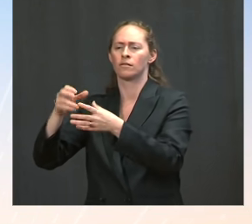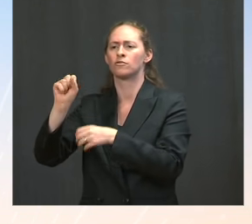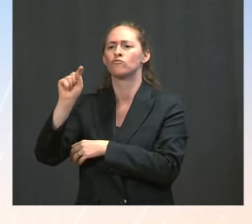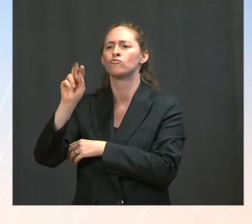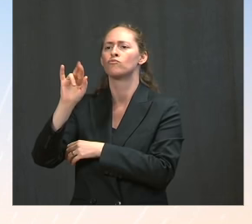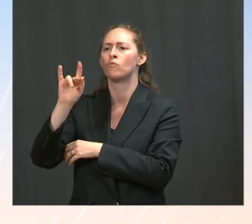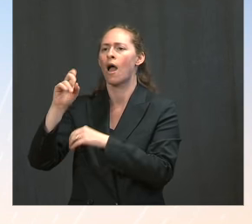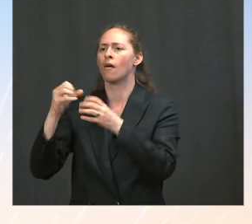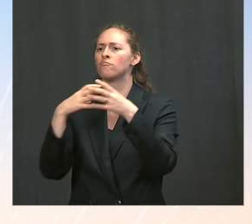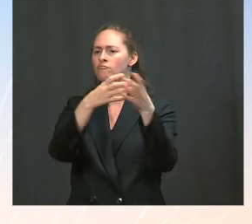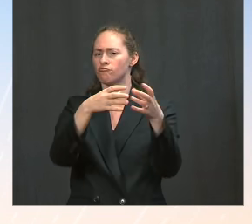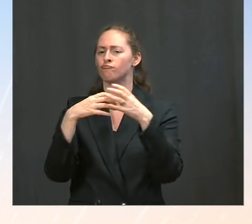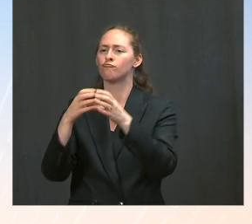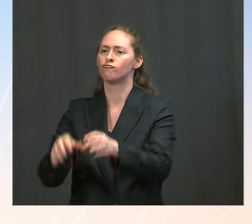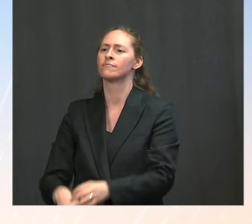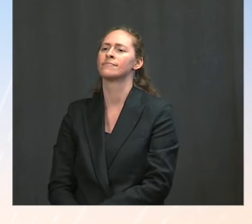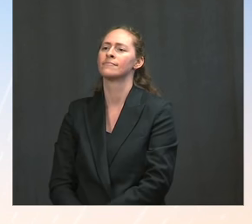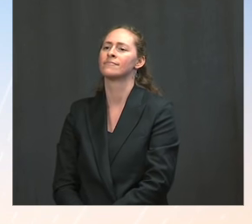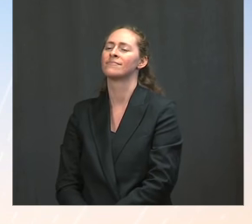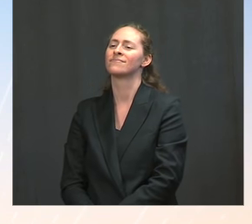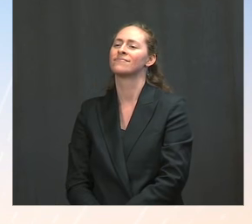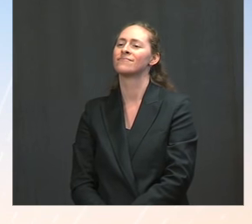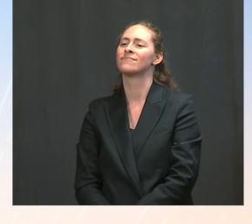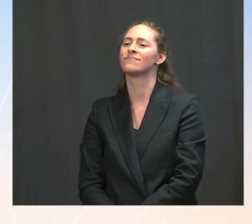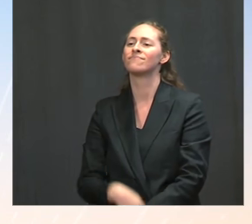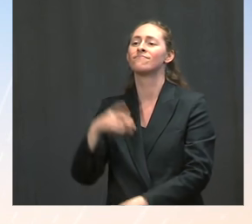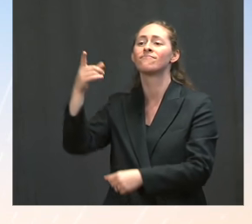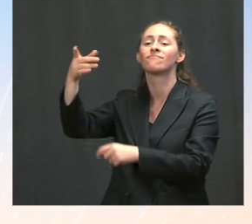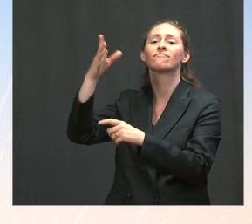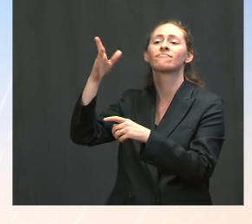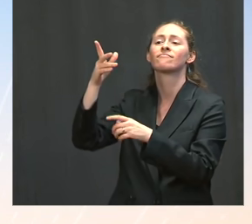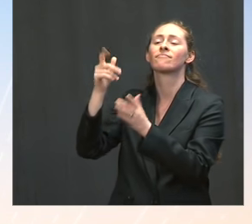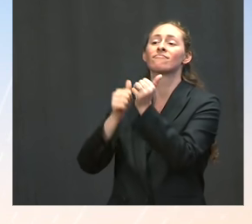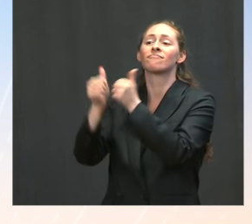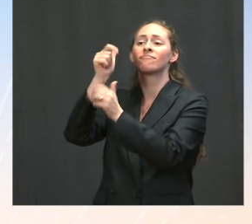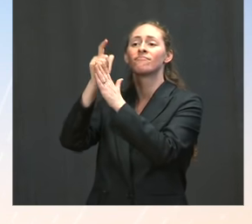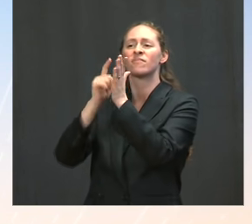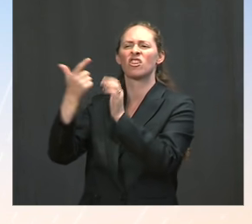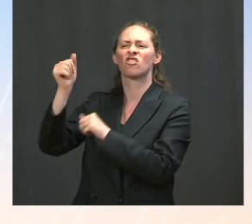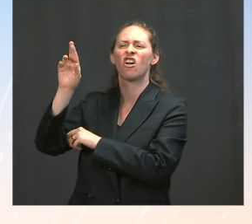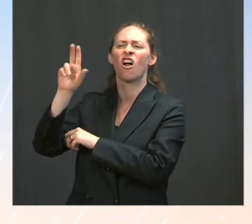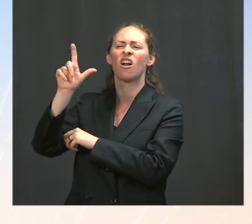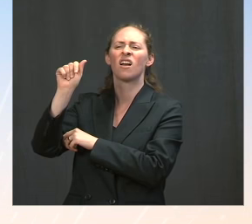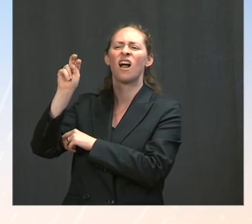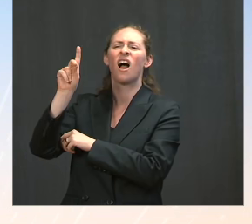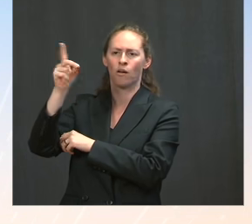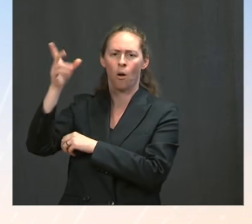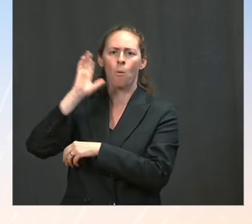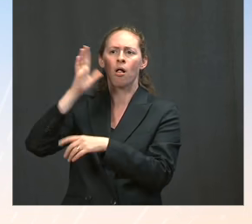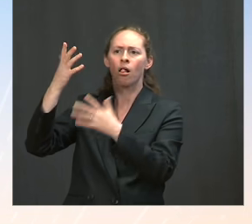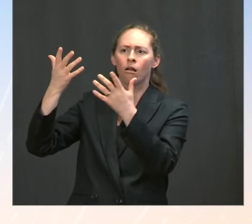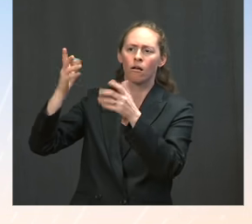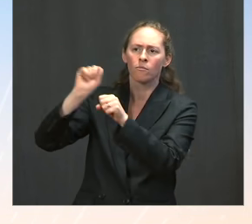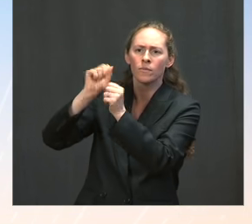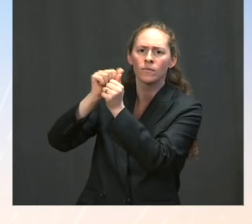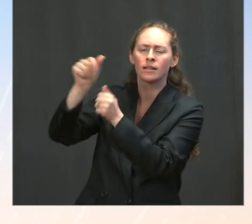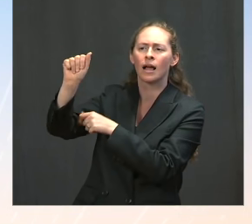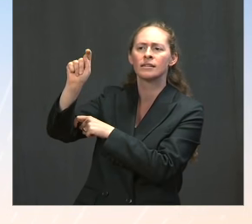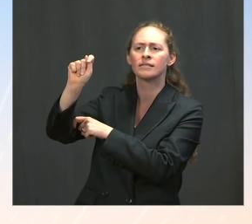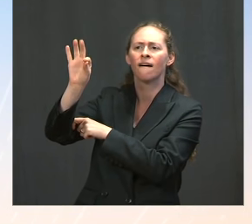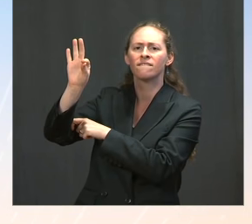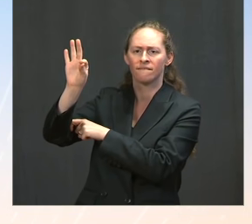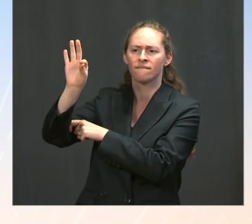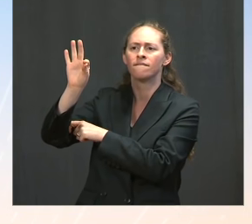Attorney General and Deputy Attorney General will visit the headquarters of ATF in Washington before the Attorney General travels to Chicago to meet with the leaders